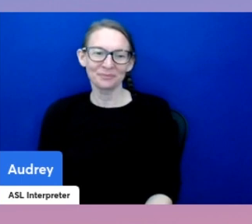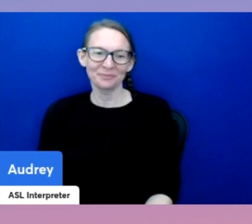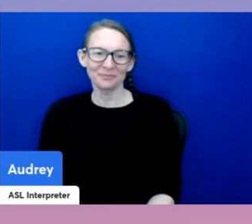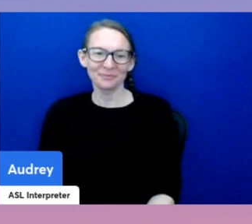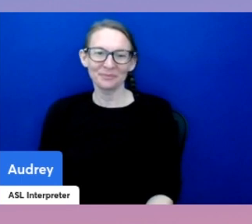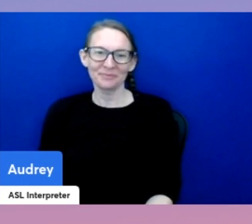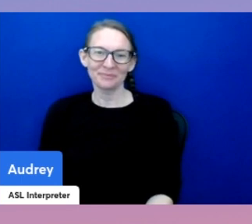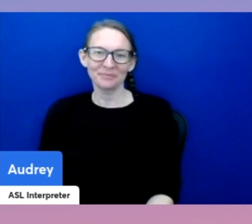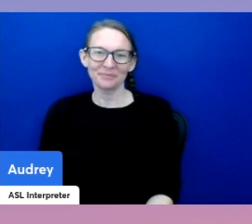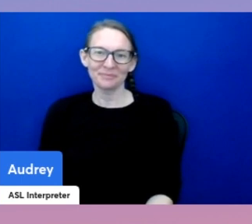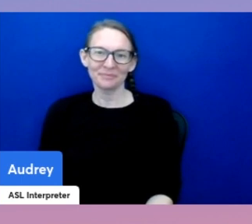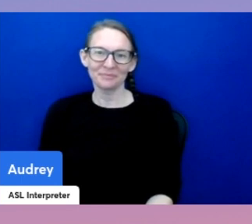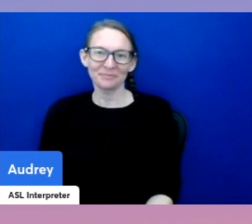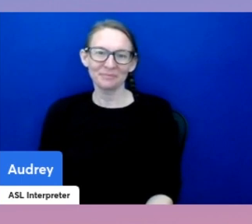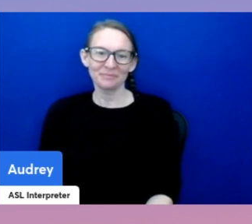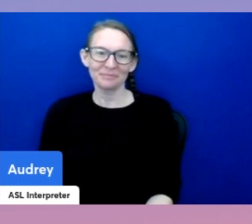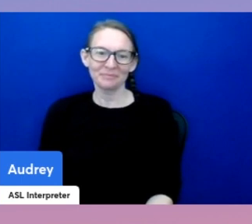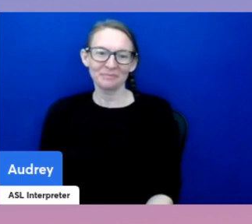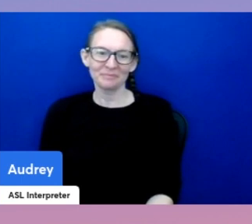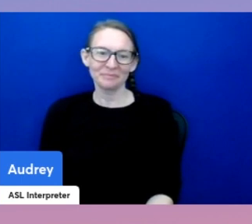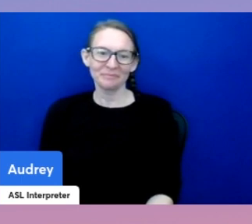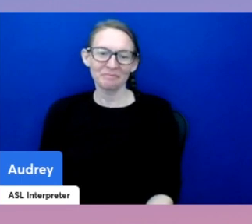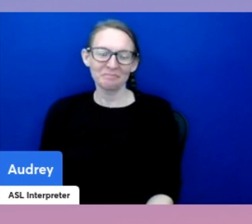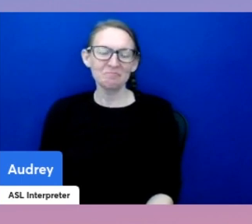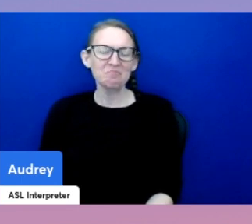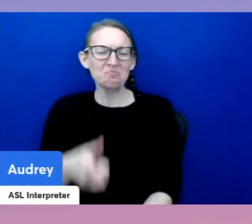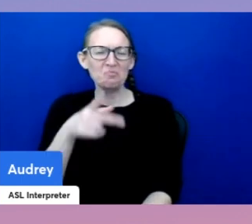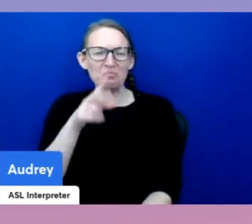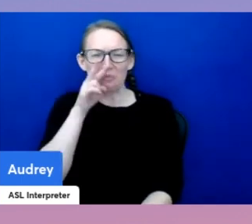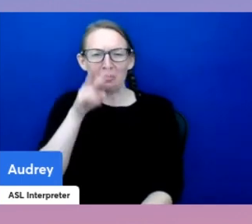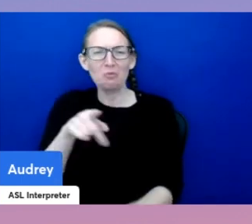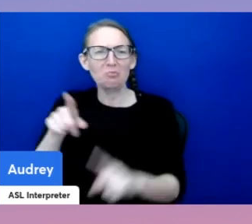a little bit about the page after this one.